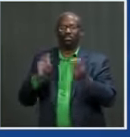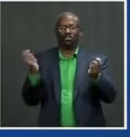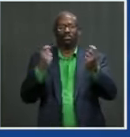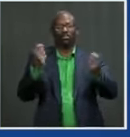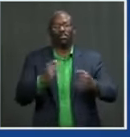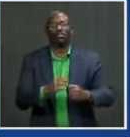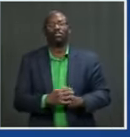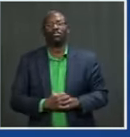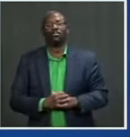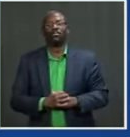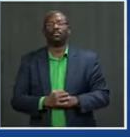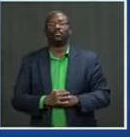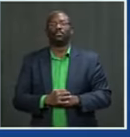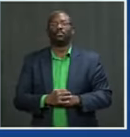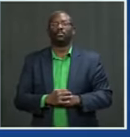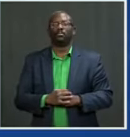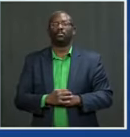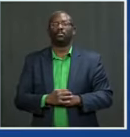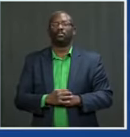You should have my chair.